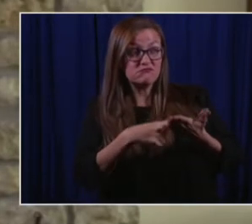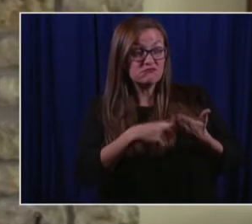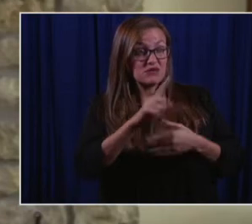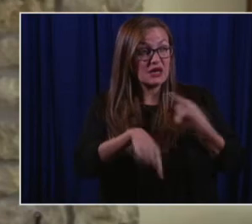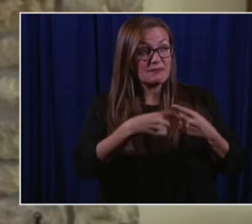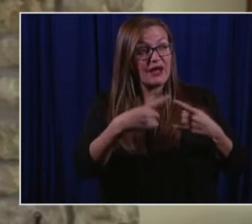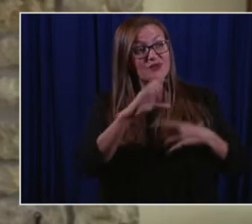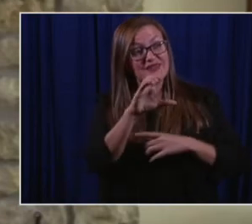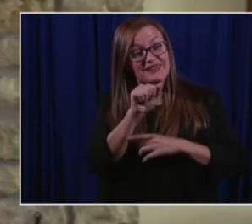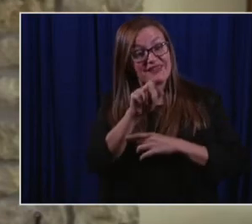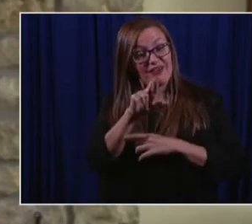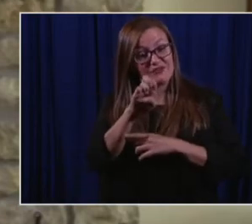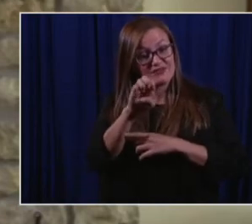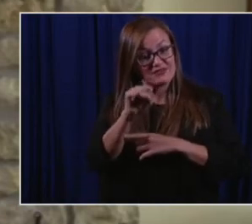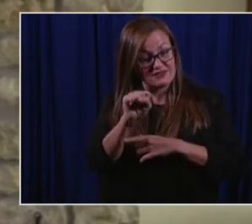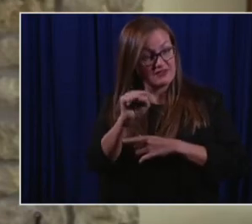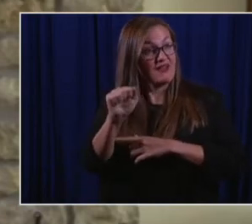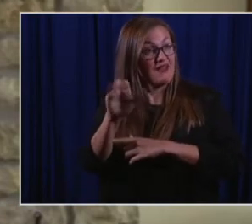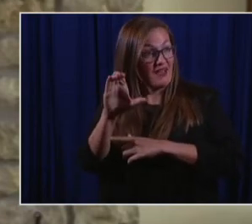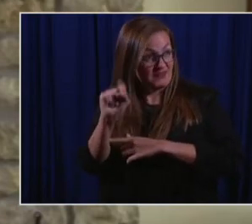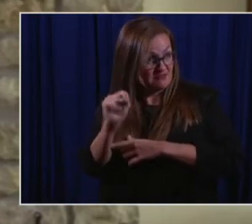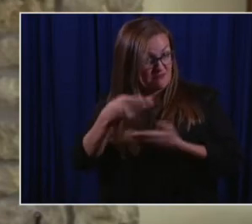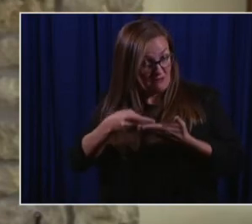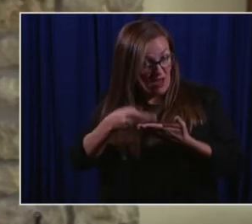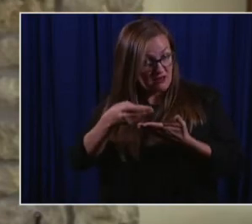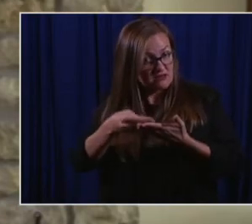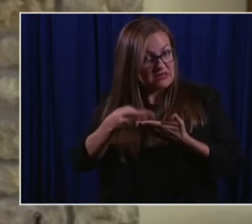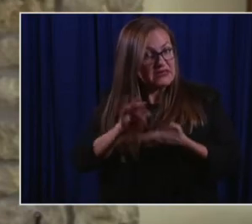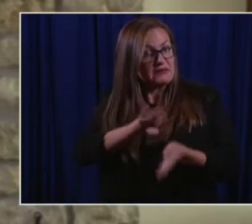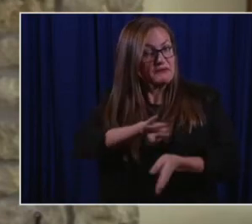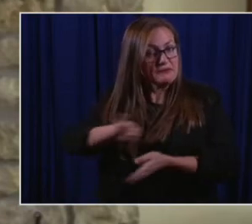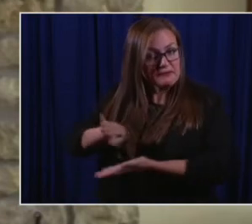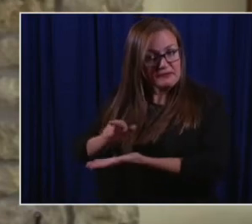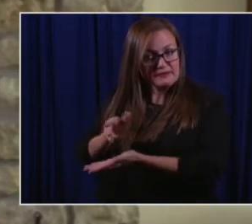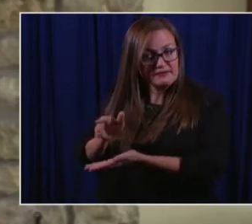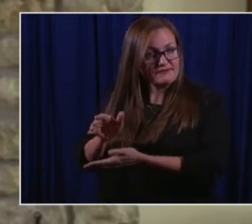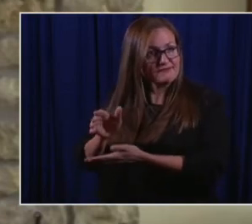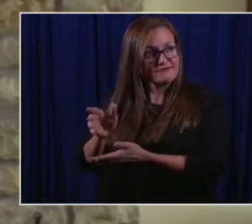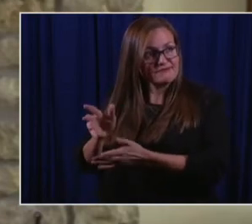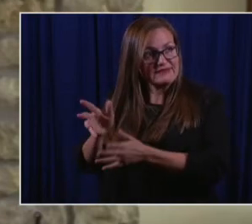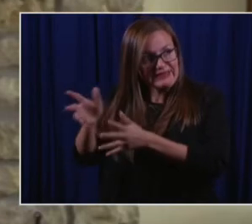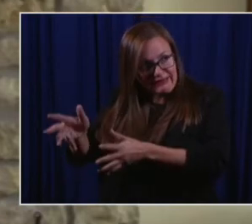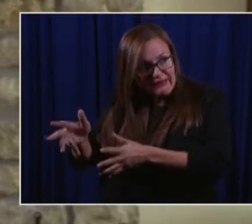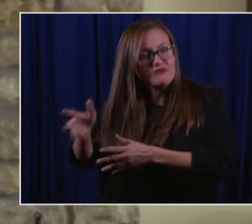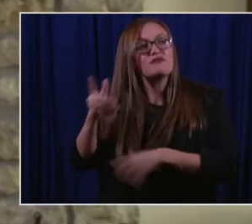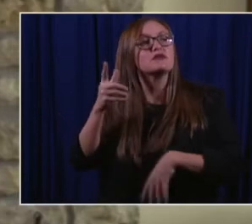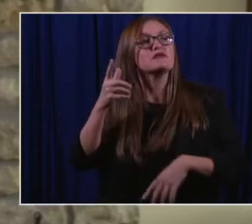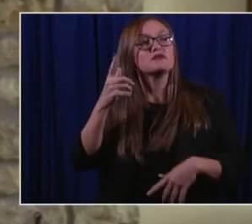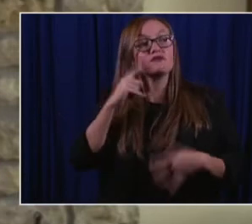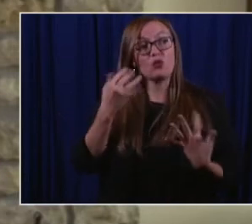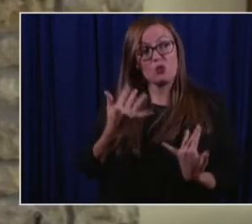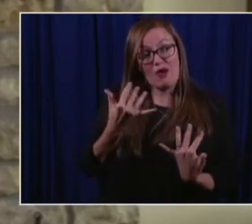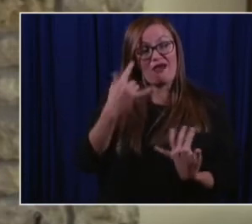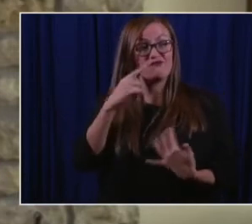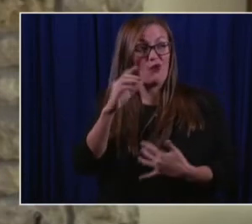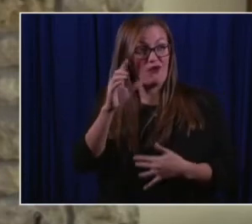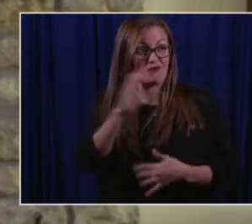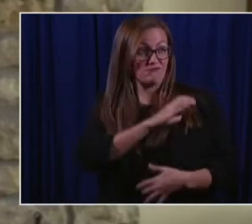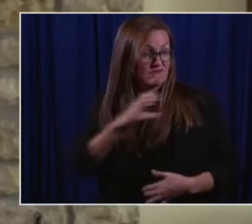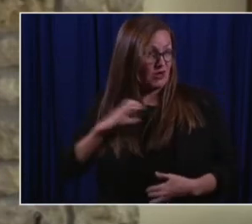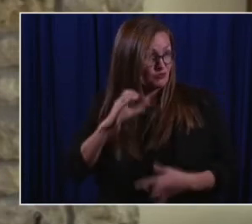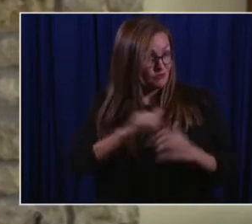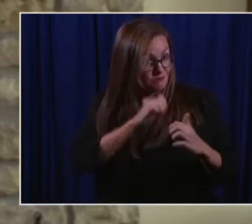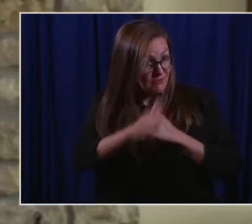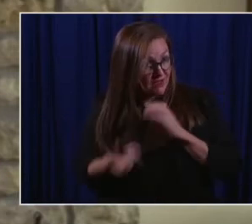funds being set aside with the uncertainty of Congress to pass another stimulus bill. Are